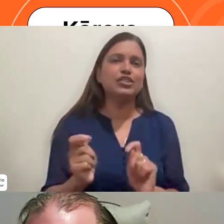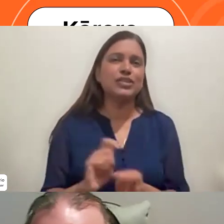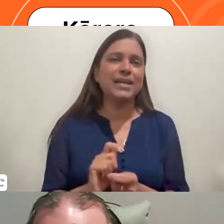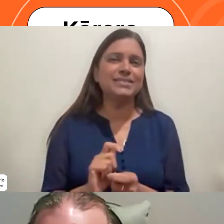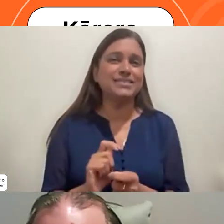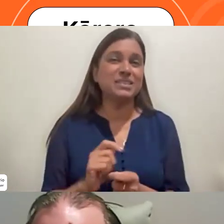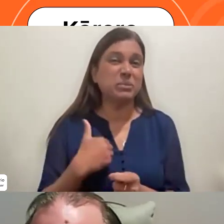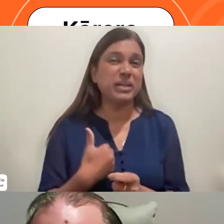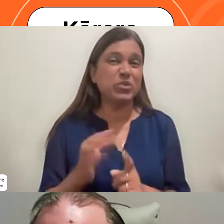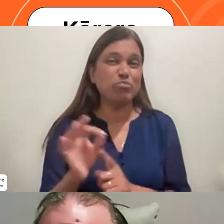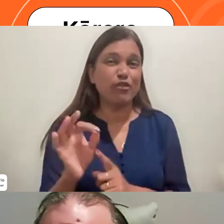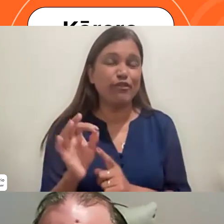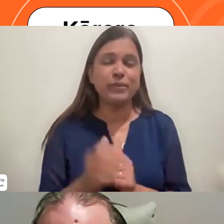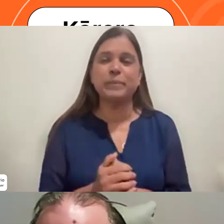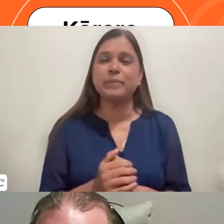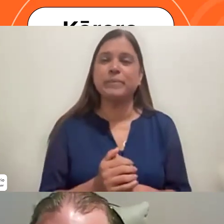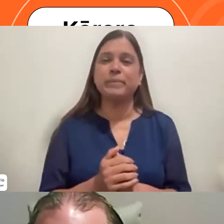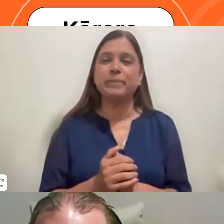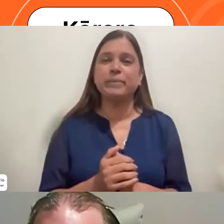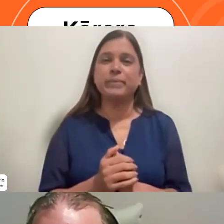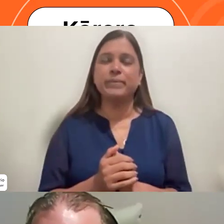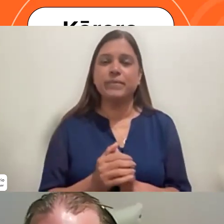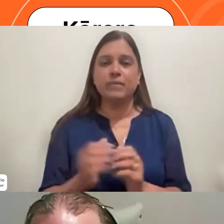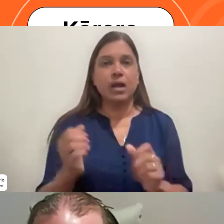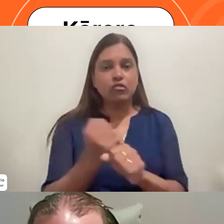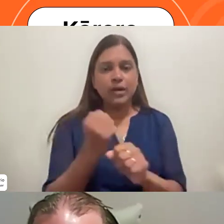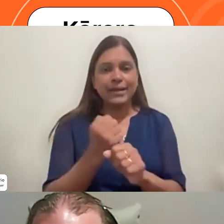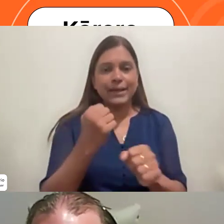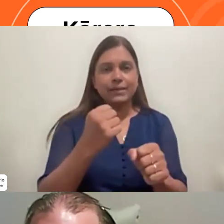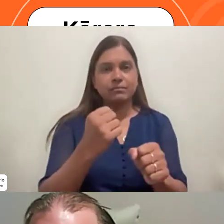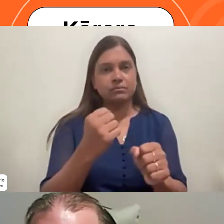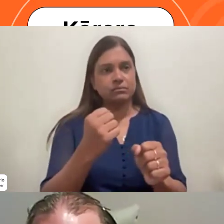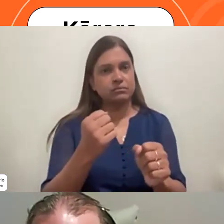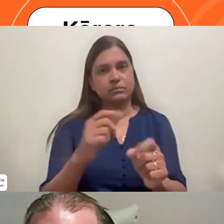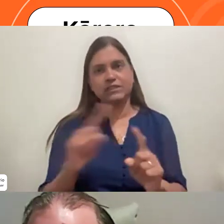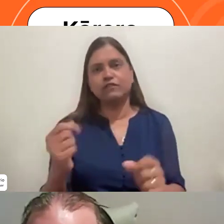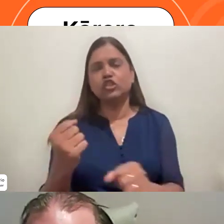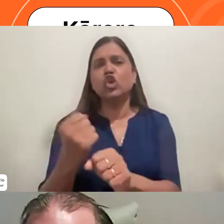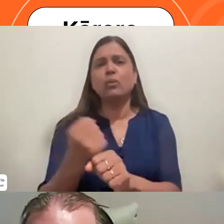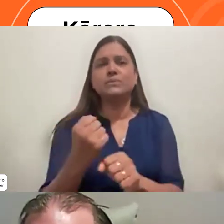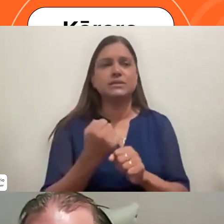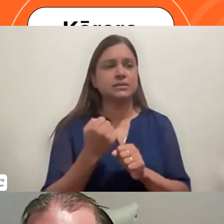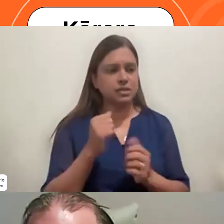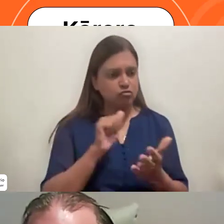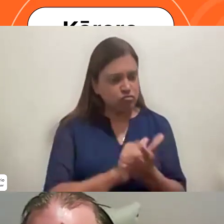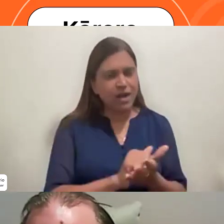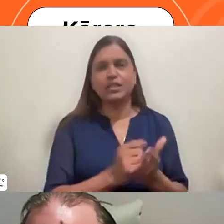the way through to creating jobs and giving people access to the right job opportunities